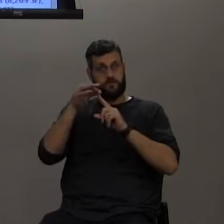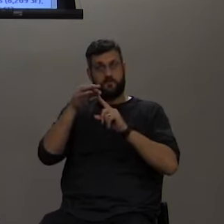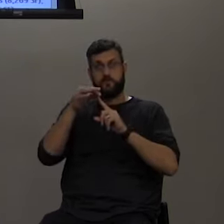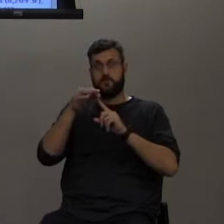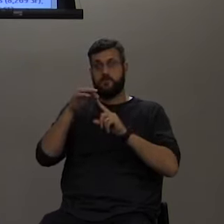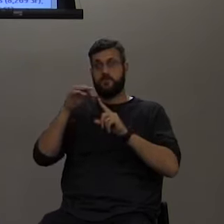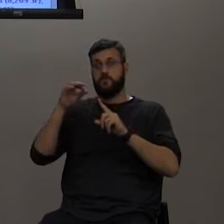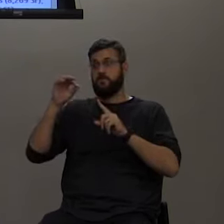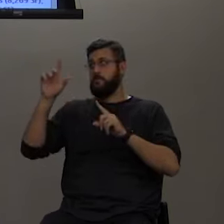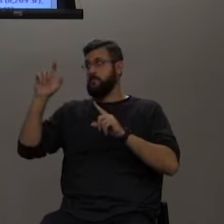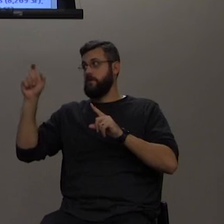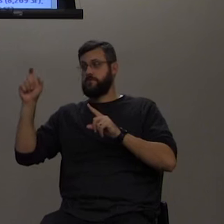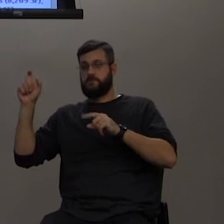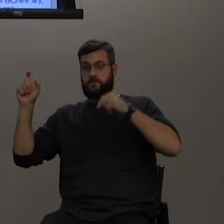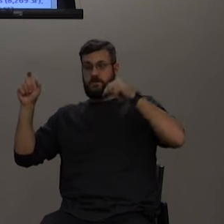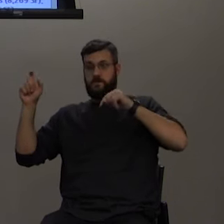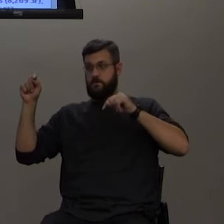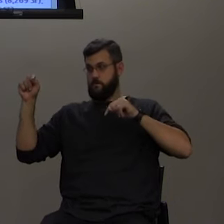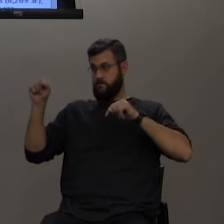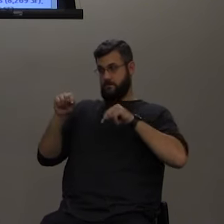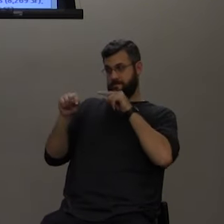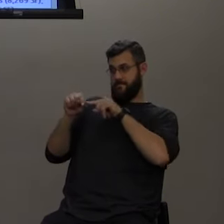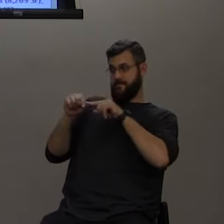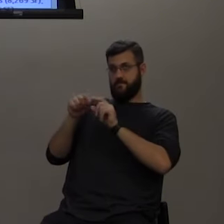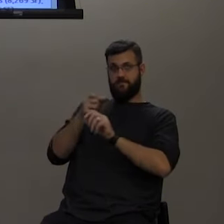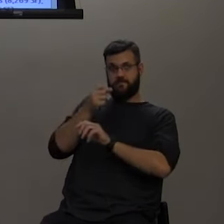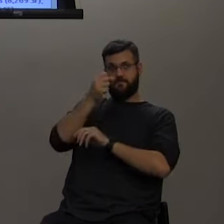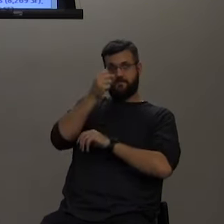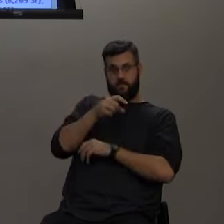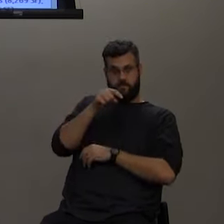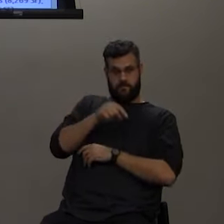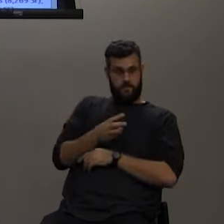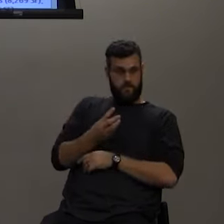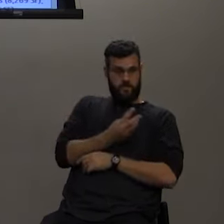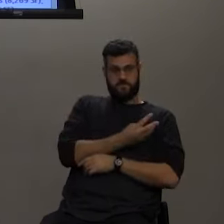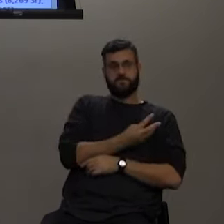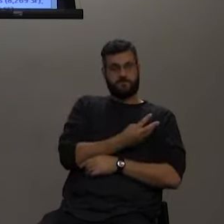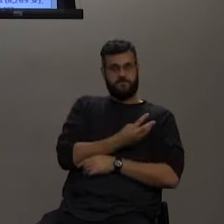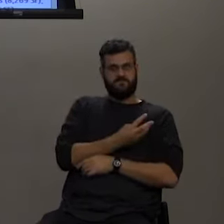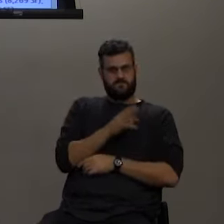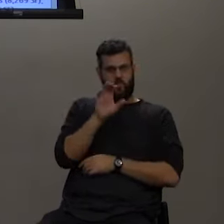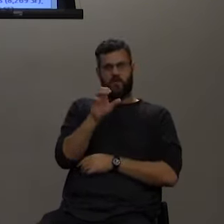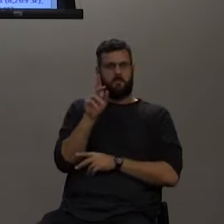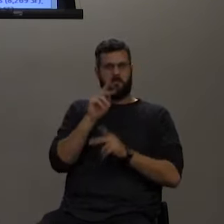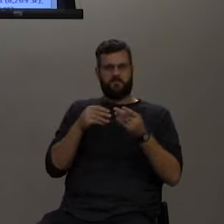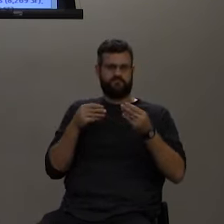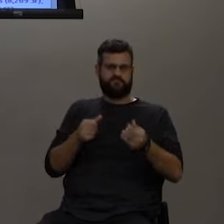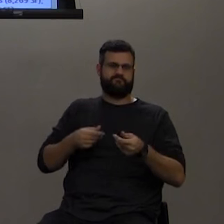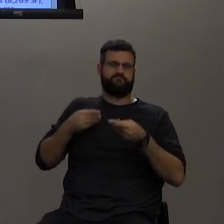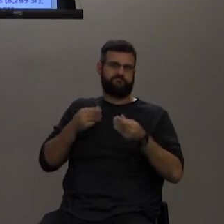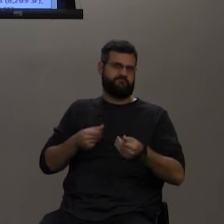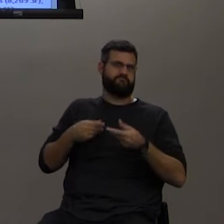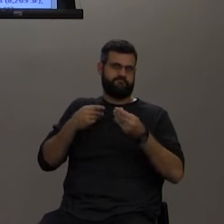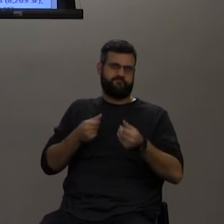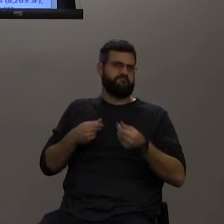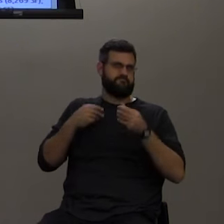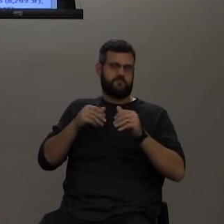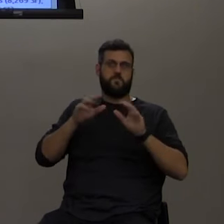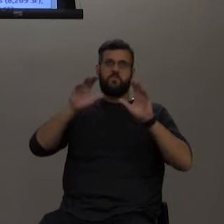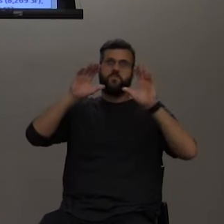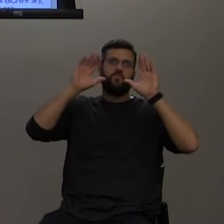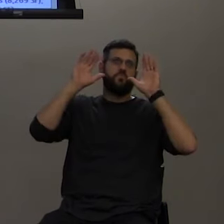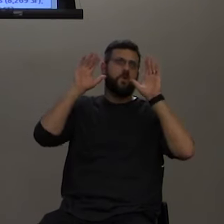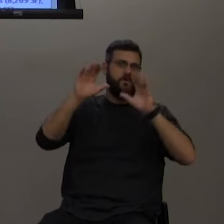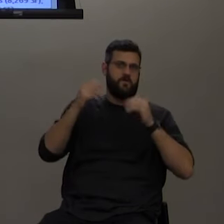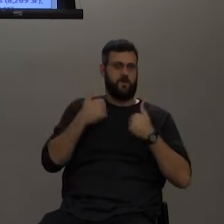halfway between Lexington and here, and then further south and west. So, but the reality is, that's a wonderful thing, that we